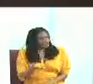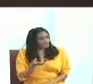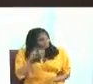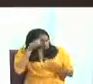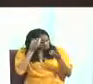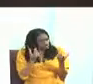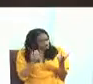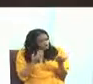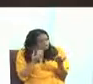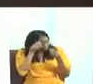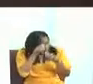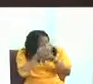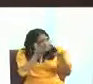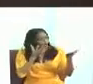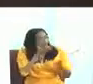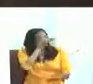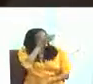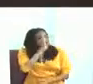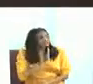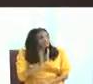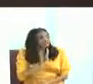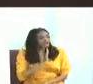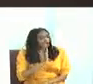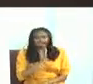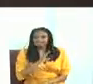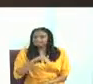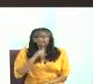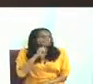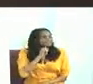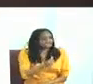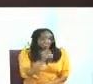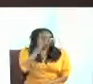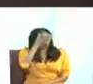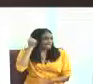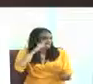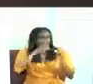you know that God has not forgotten you.